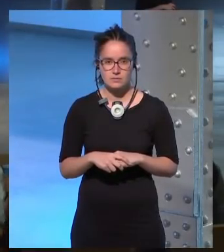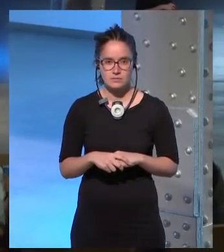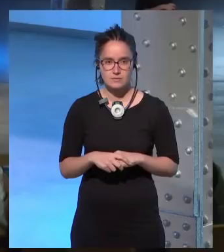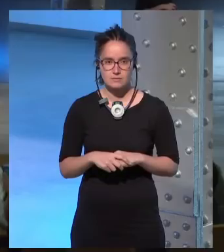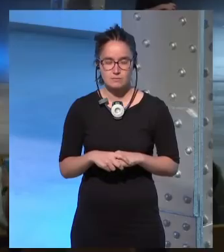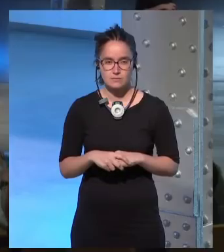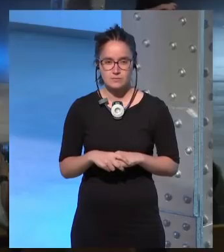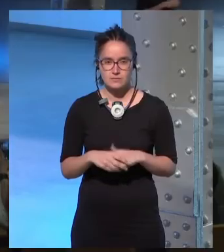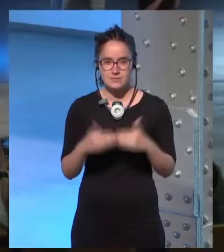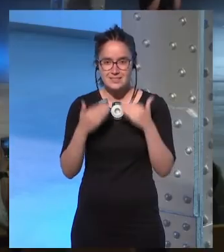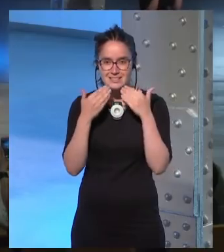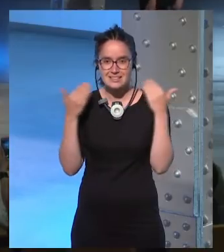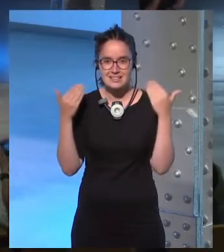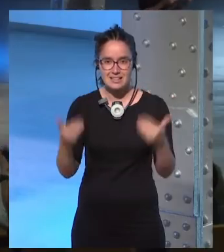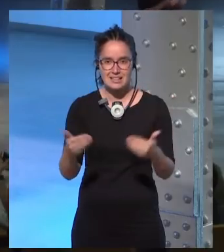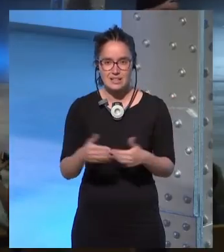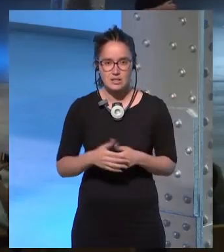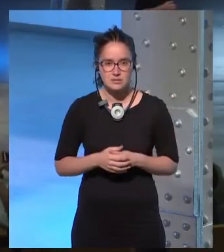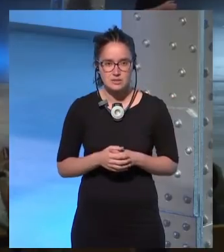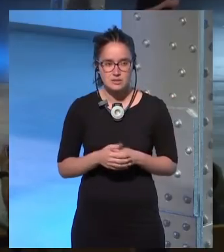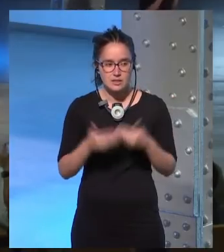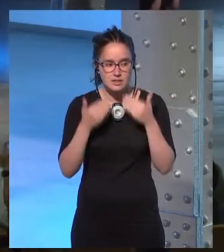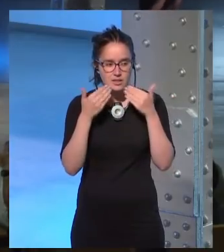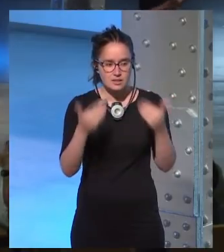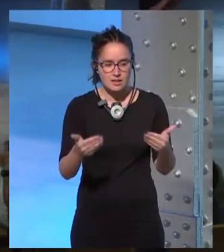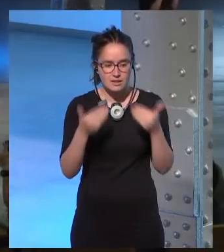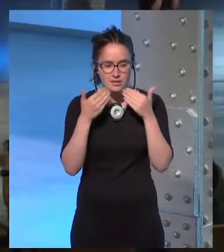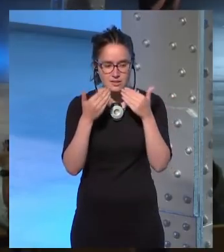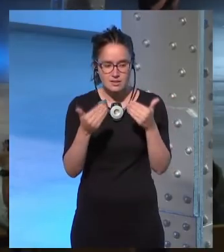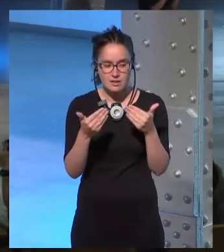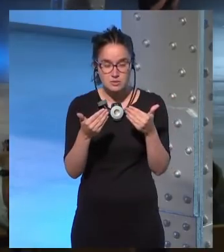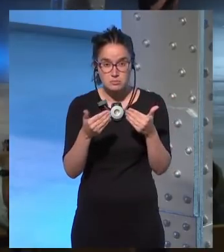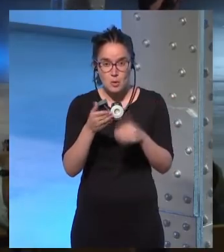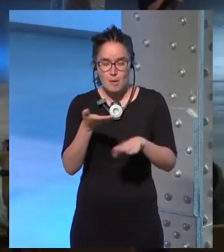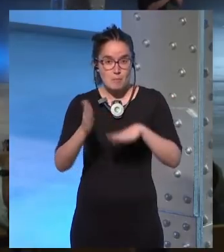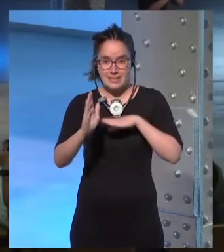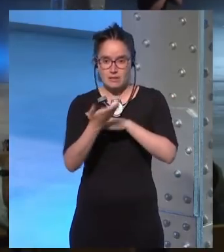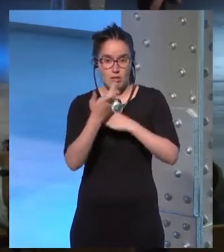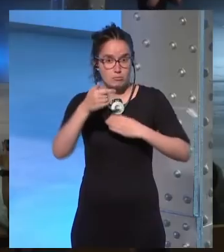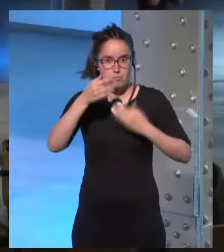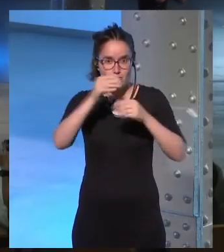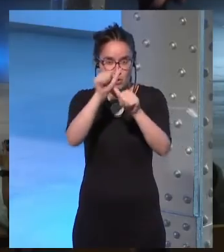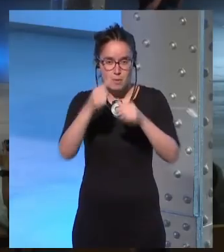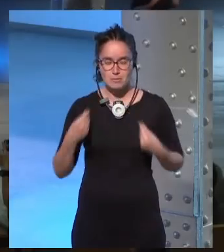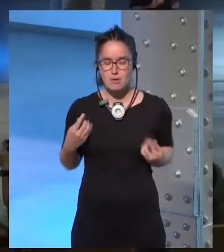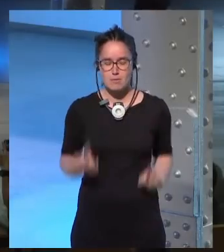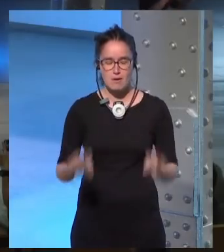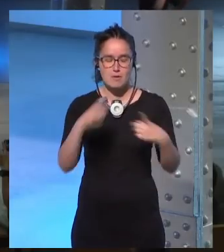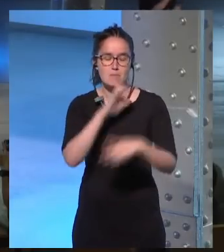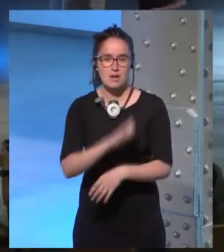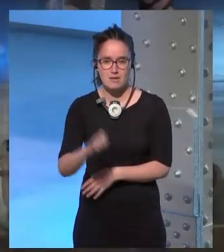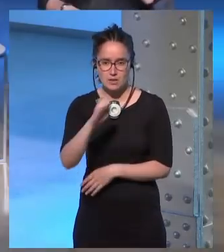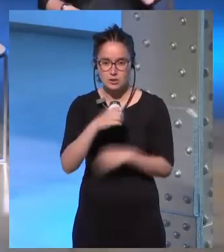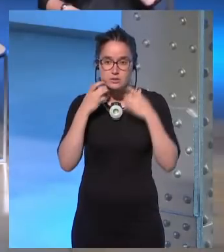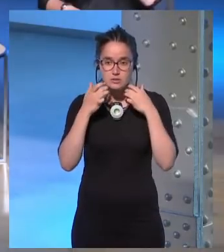I always feel so important when I'm introduced that way. Yes. You're welcome. You're so welcome. Bueno, antes de nada